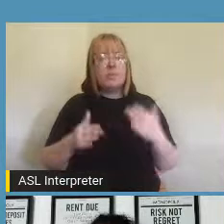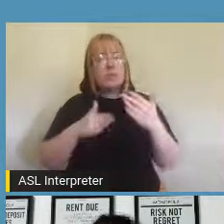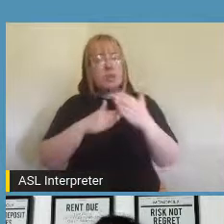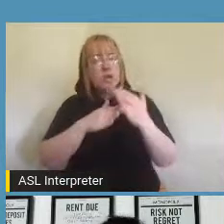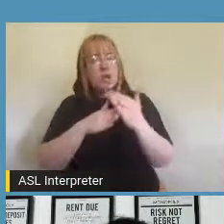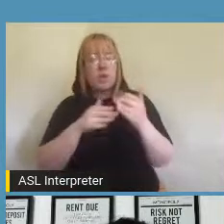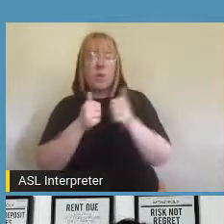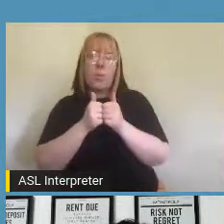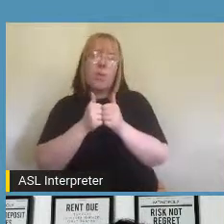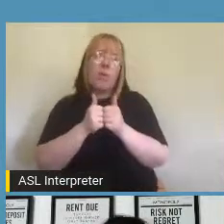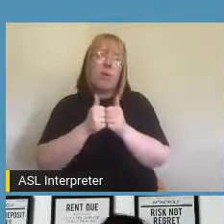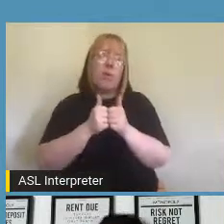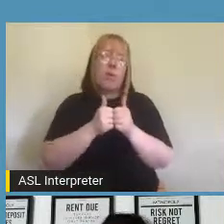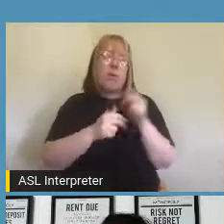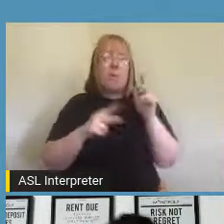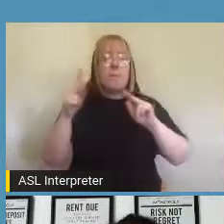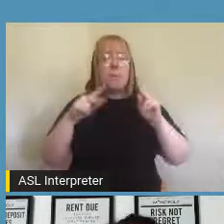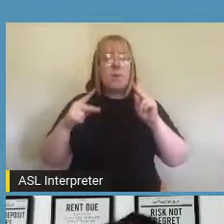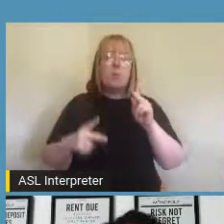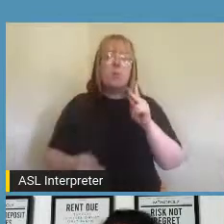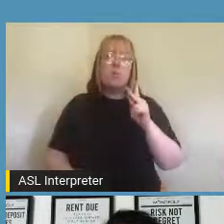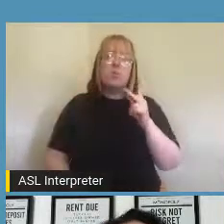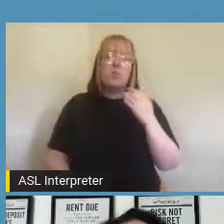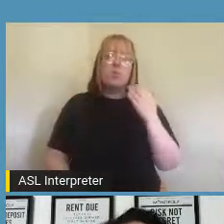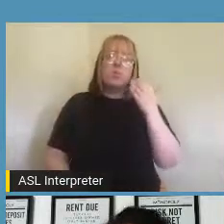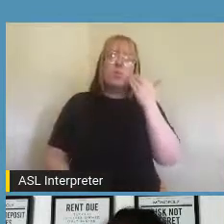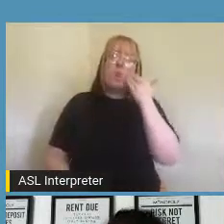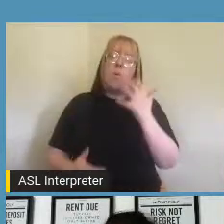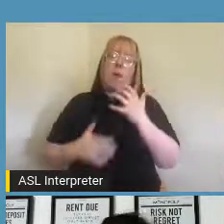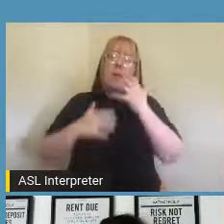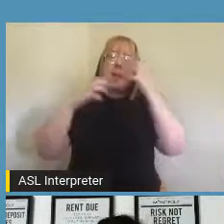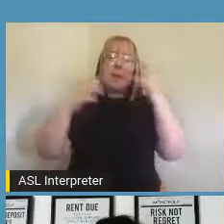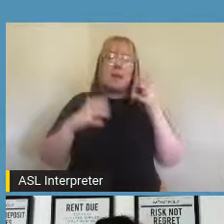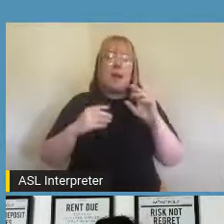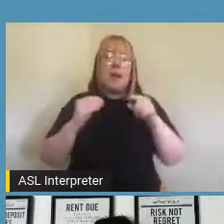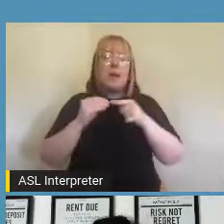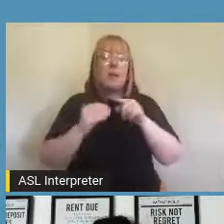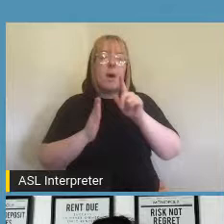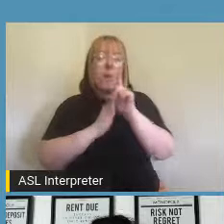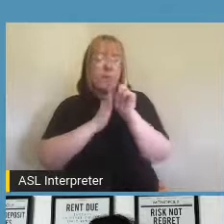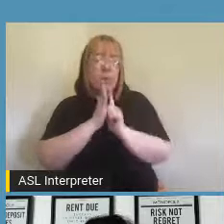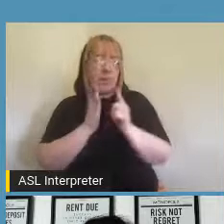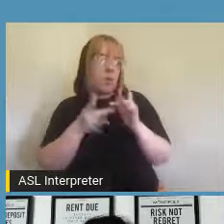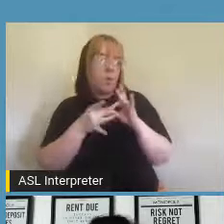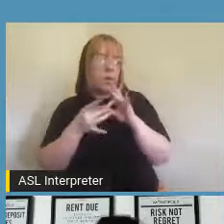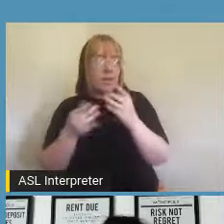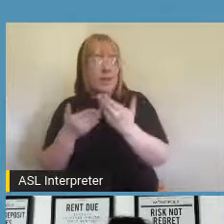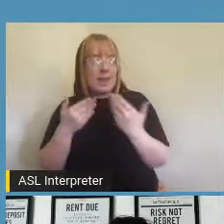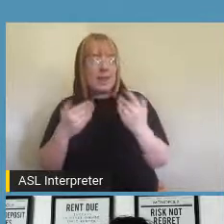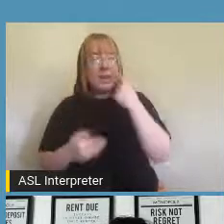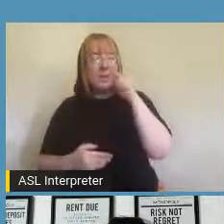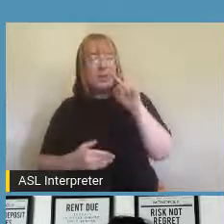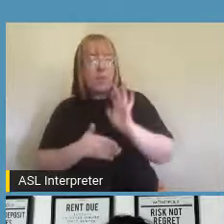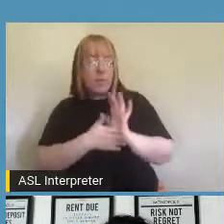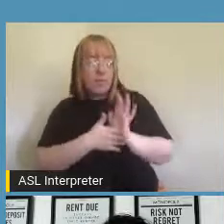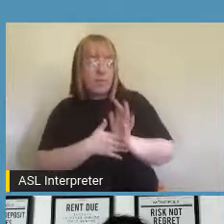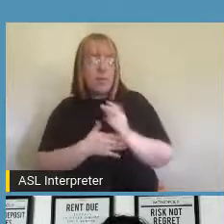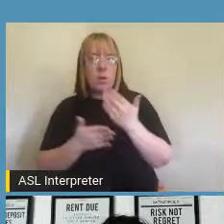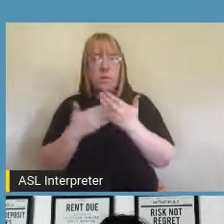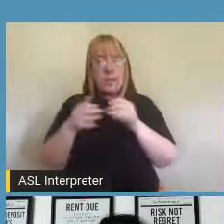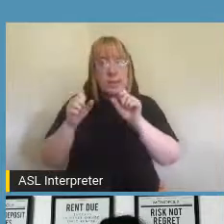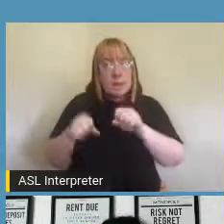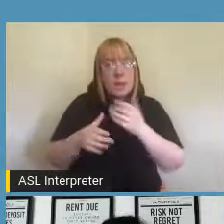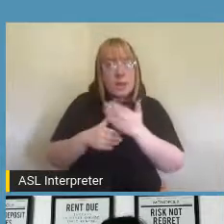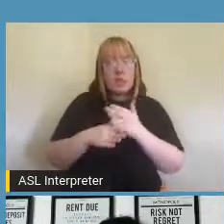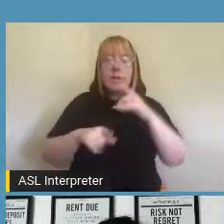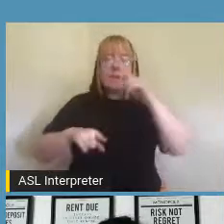are, knowing much more kind of the compliance and legalities around video, areas that we can share, that we can share. This is also where